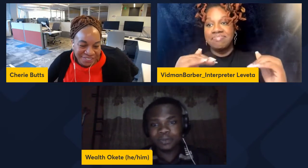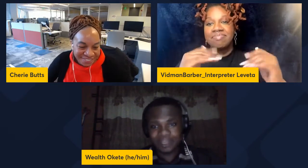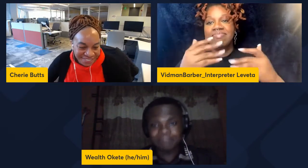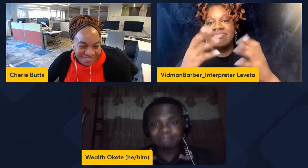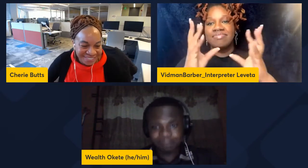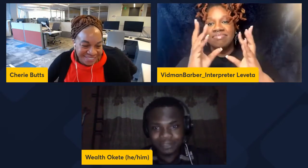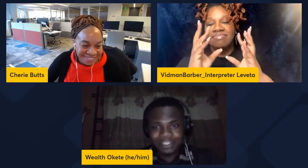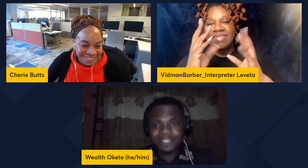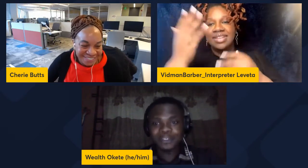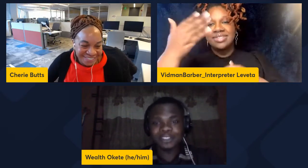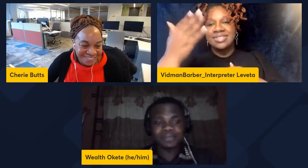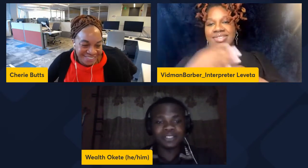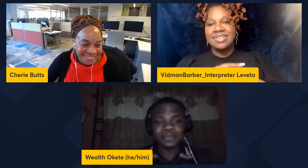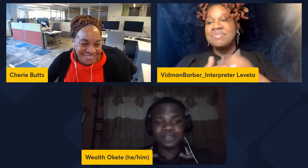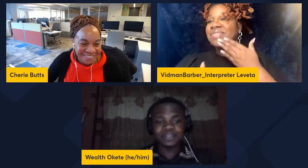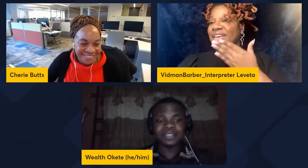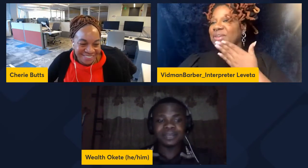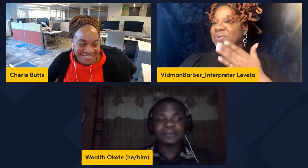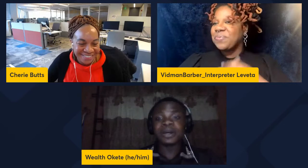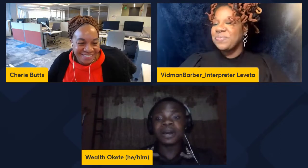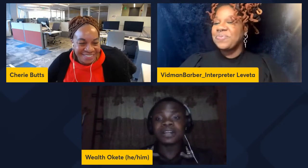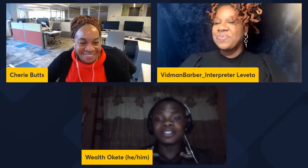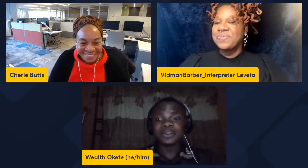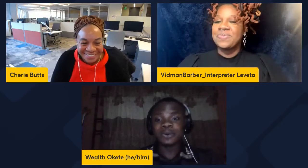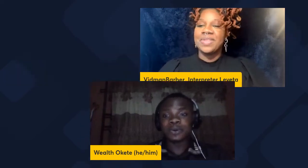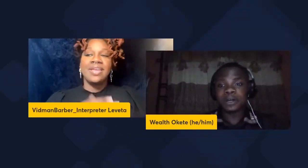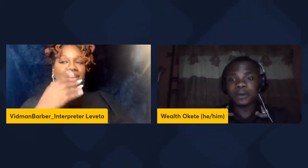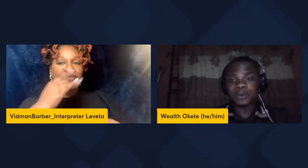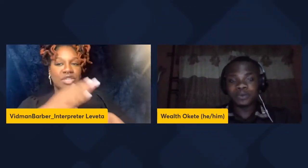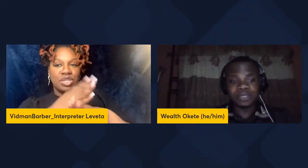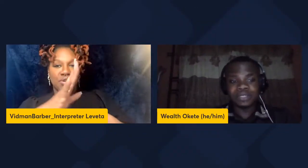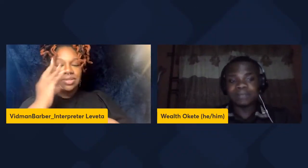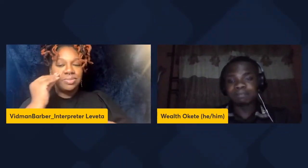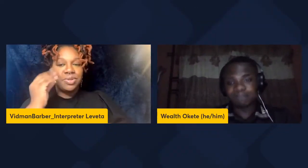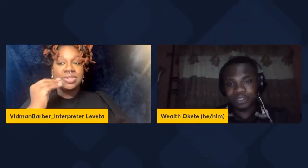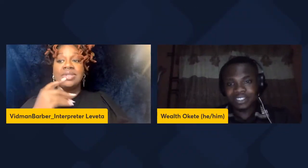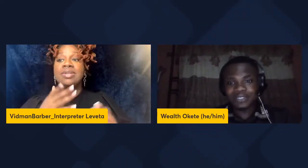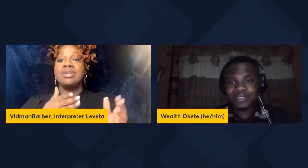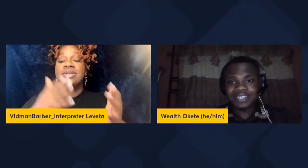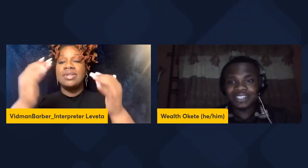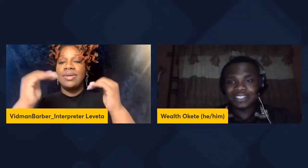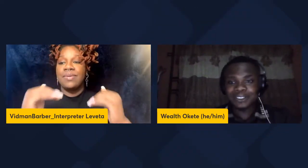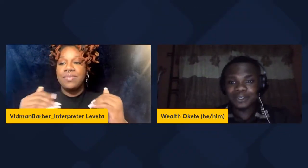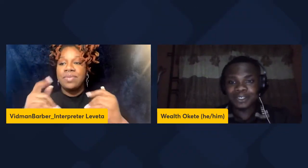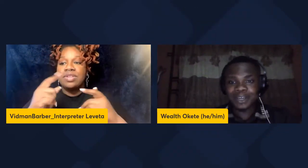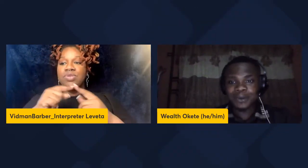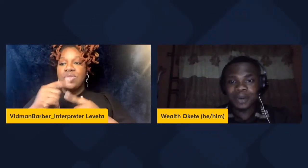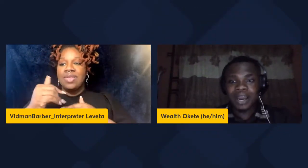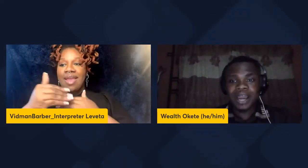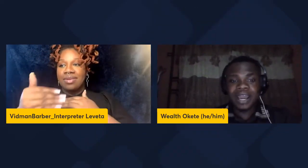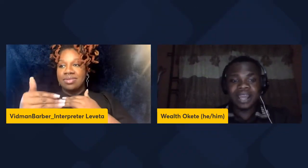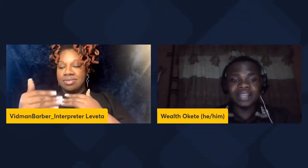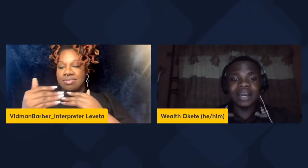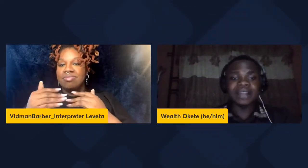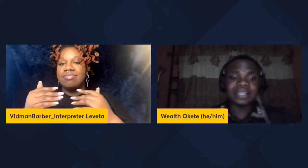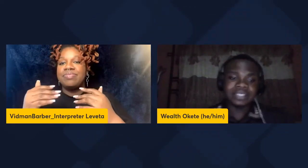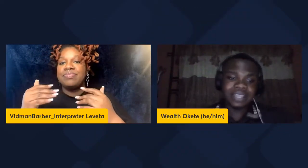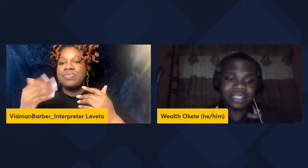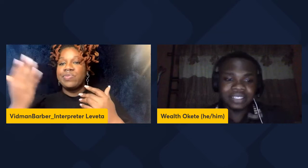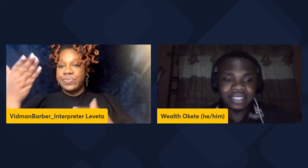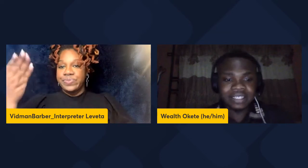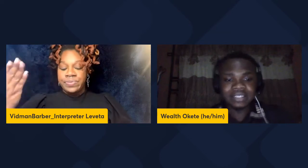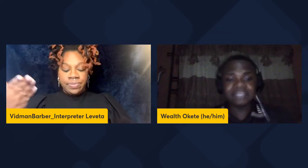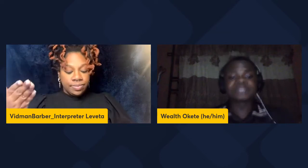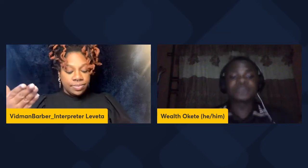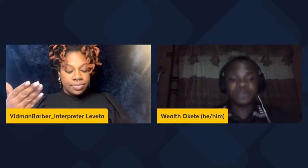you. for sharing your experience with us. Yeah, so we'll be proceeding to the next session now. And our next